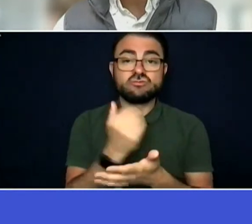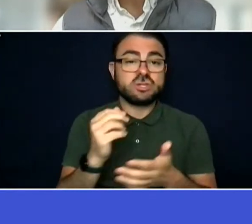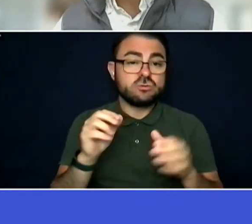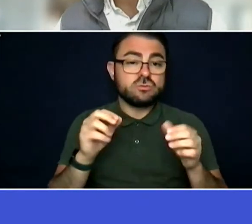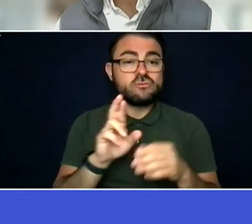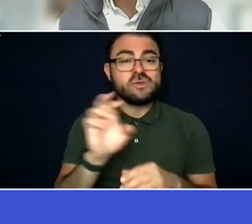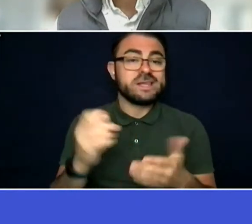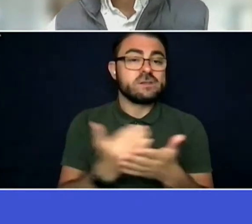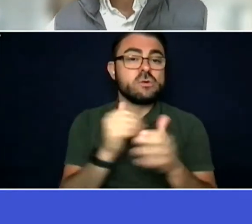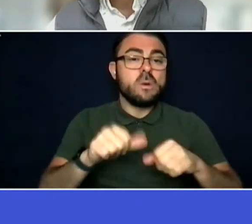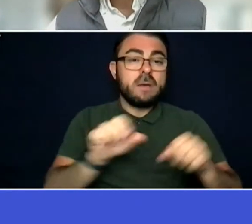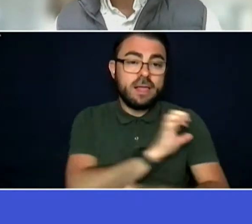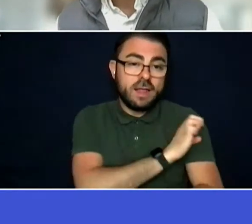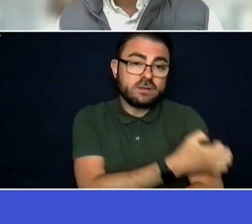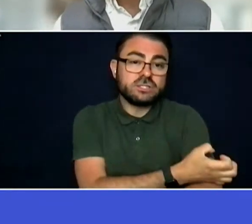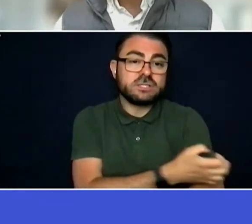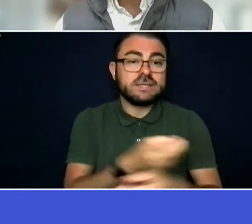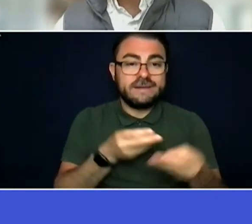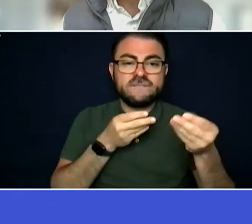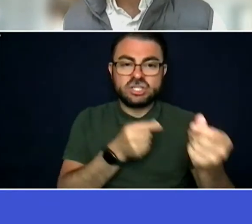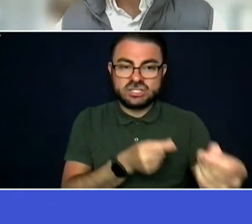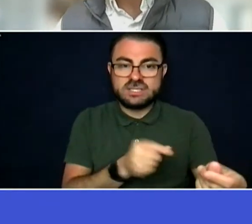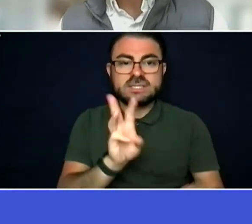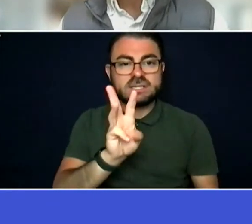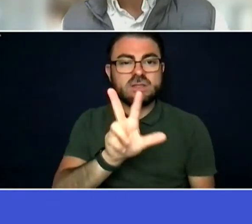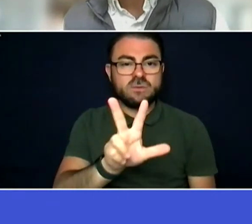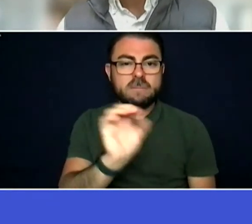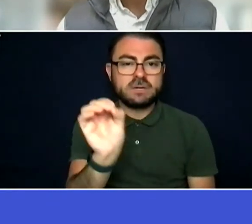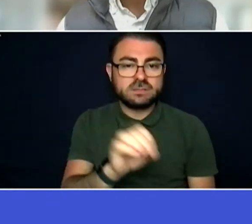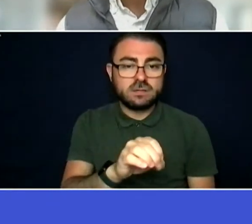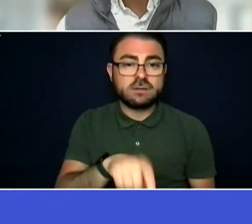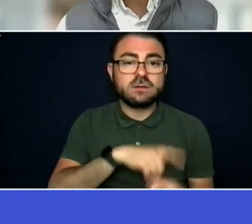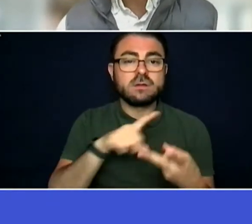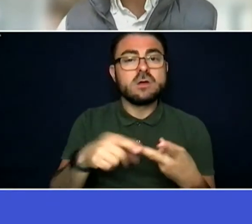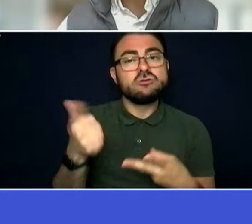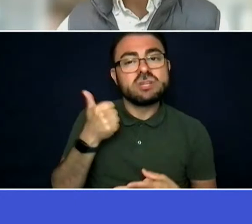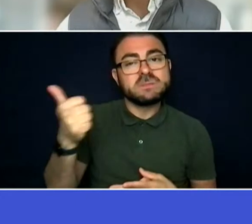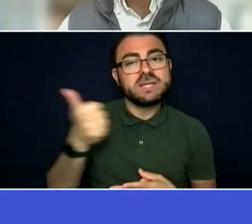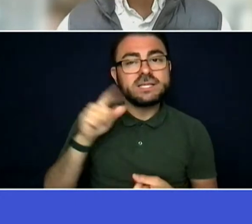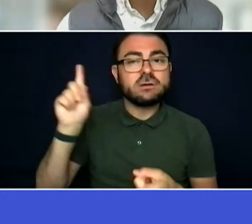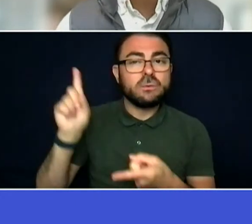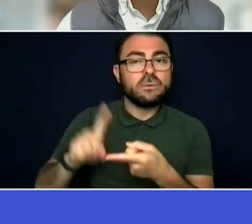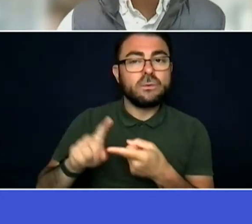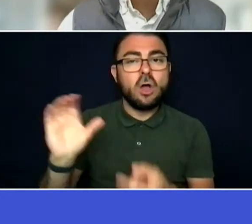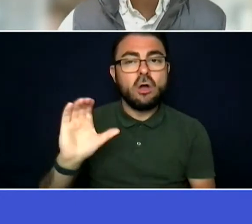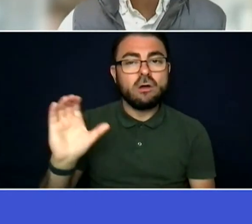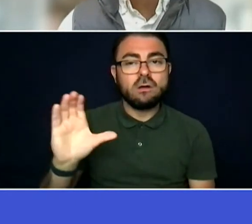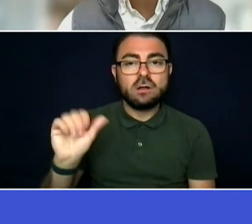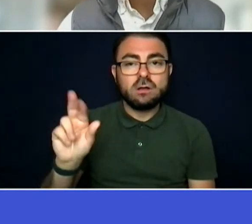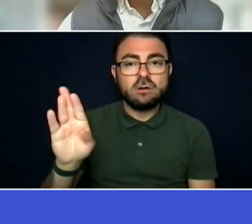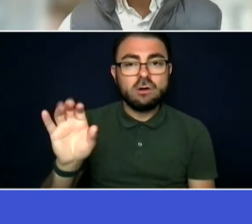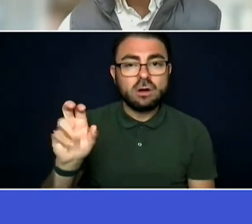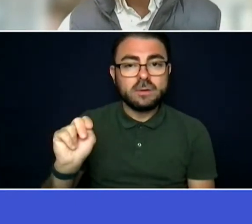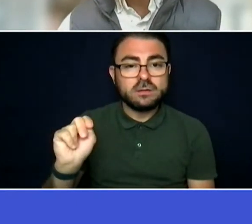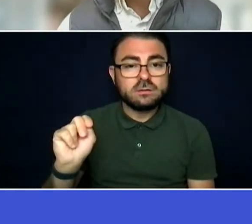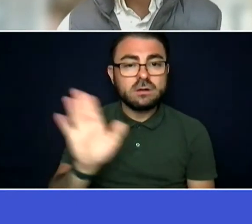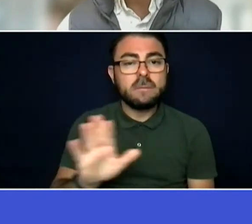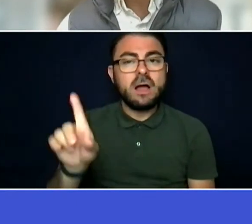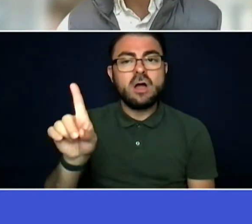over 450 million. Then transportation decarbonization will receive about 16%, or a little bit over 120